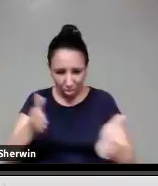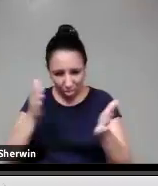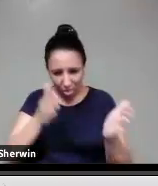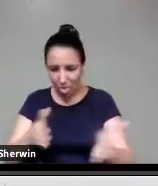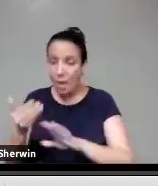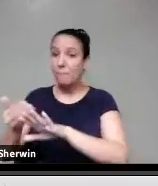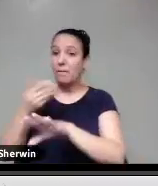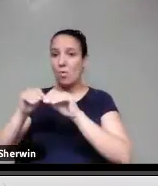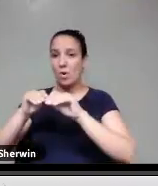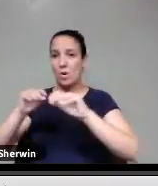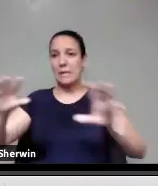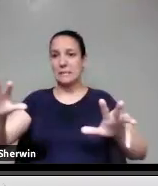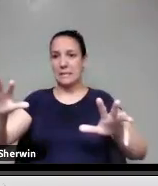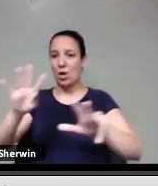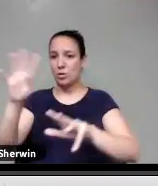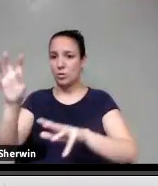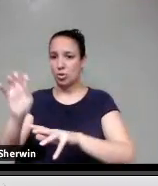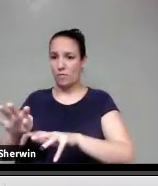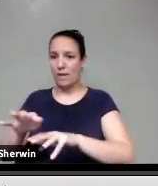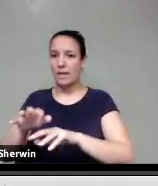And I see somebody else commented.